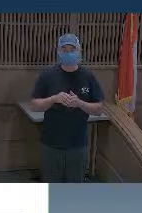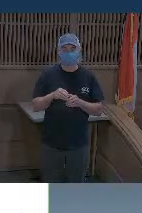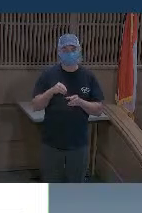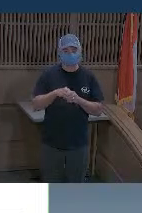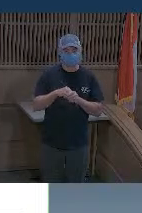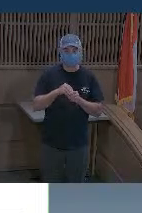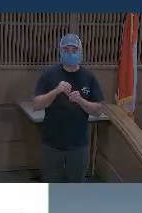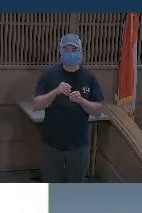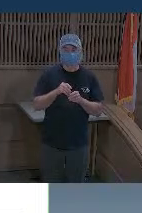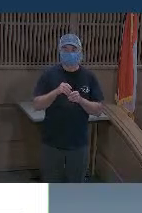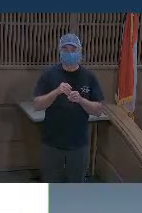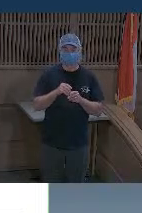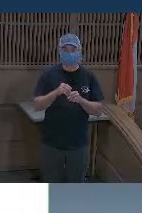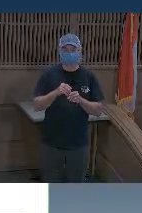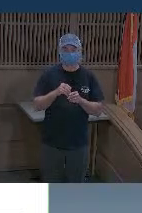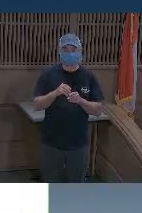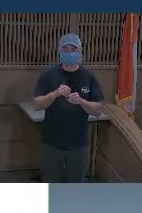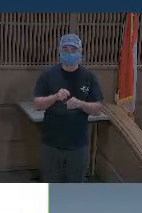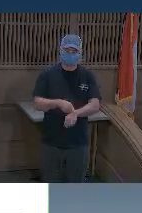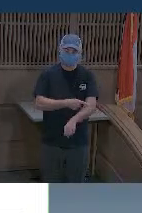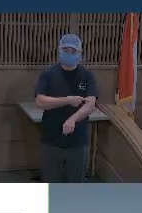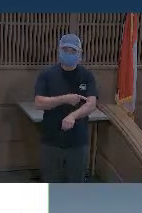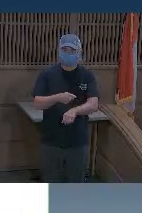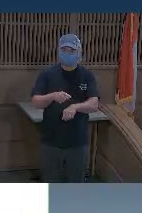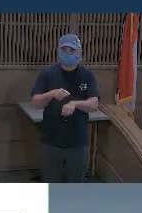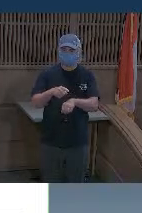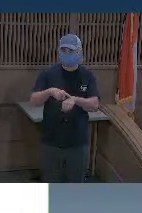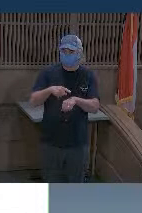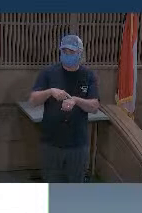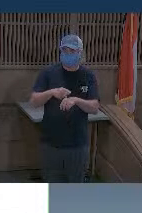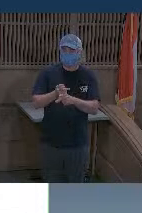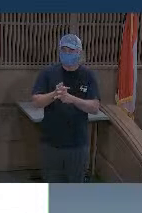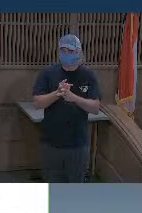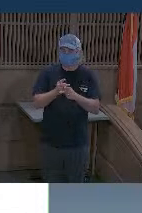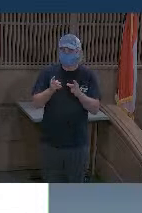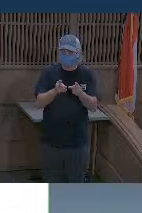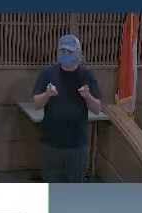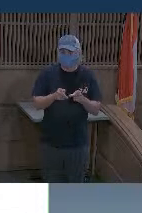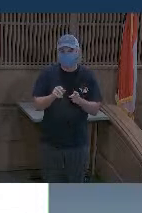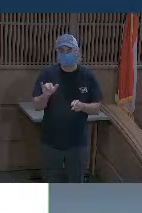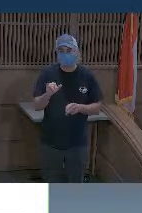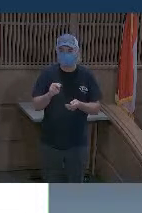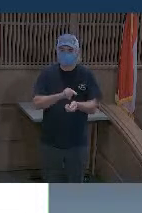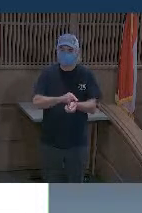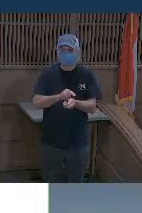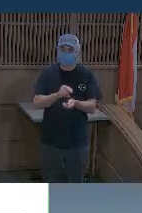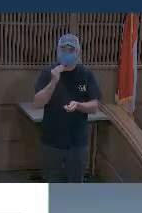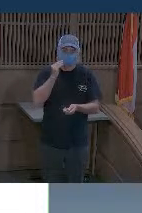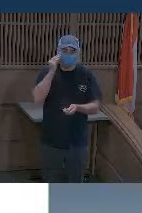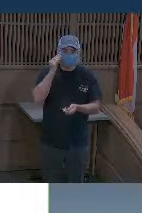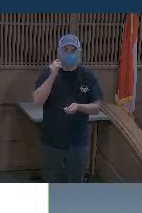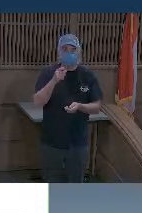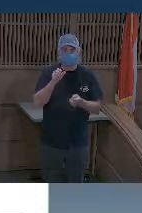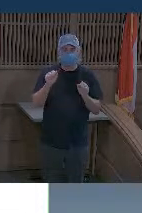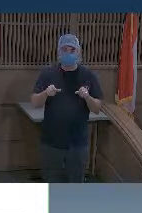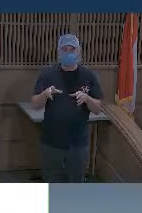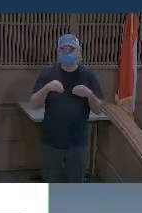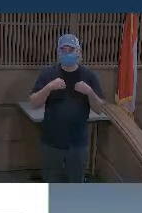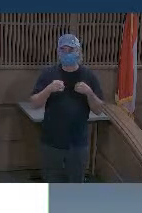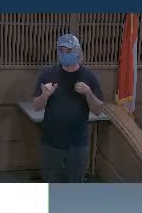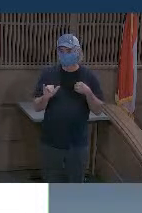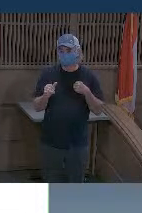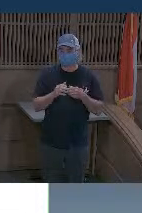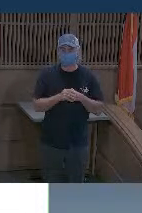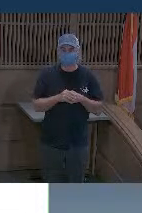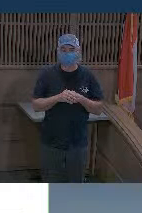facility, have an underlying medical condition, or otherwise at high risk of COVID exposure at work. and you can receive your second dose of Moderna at least